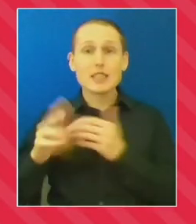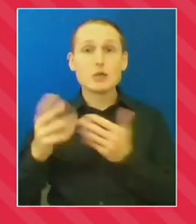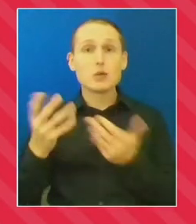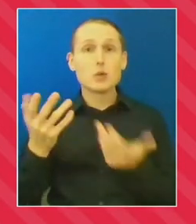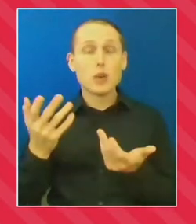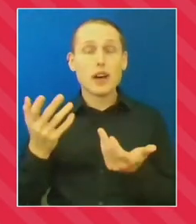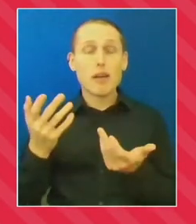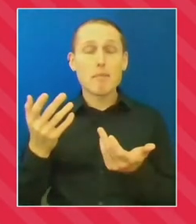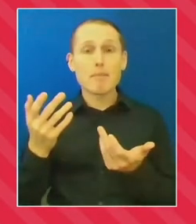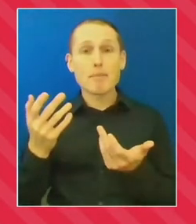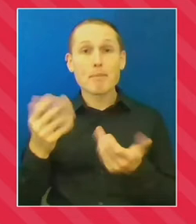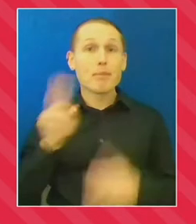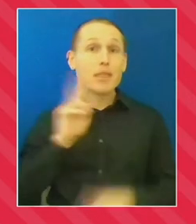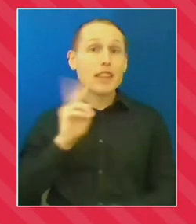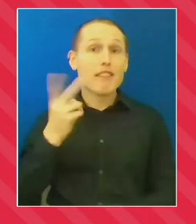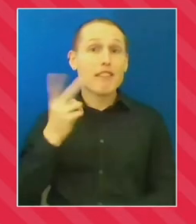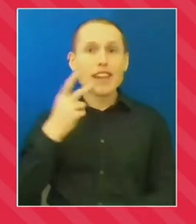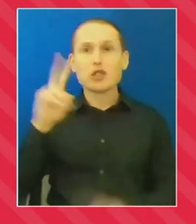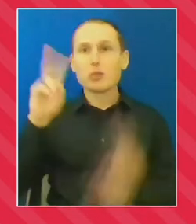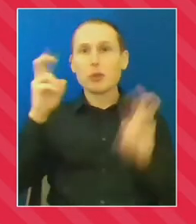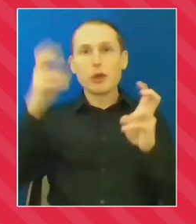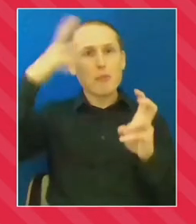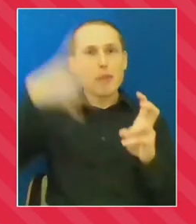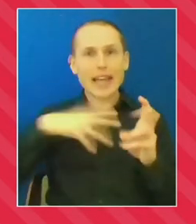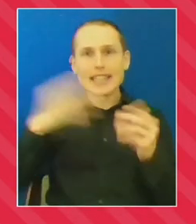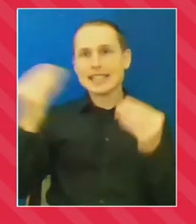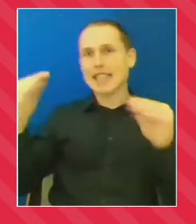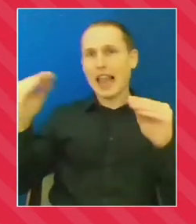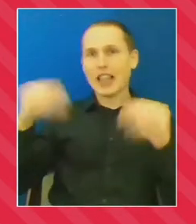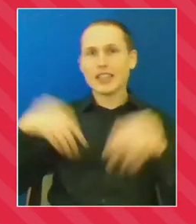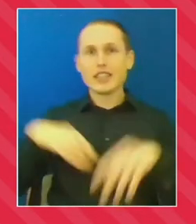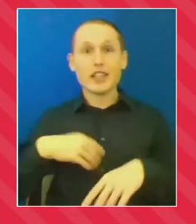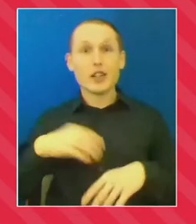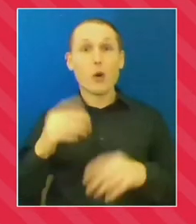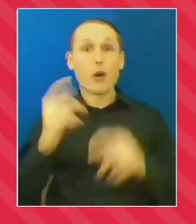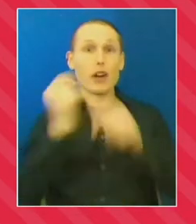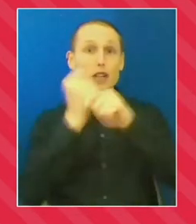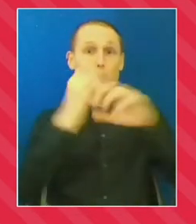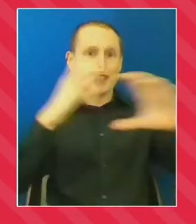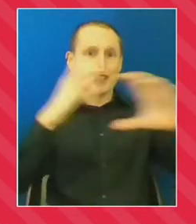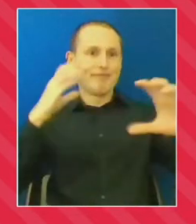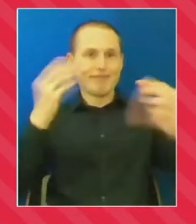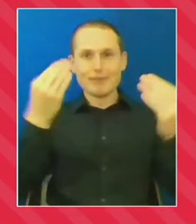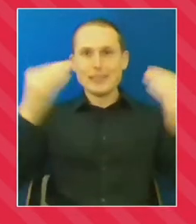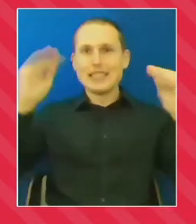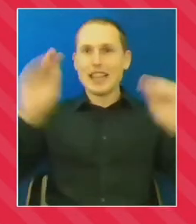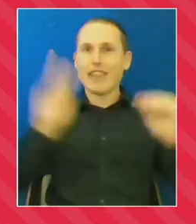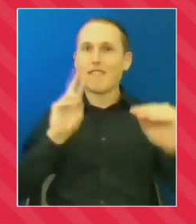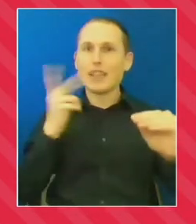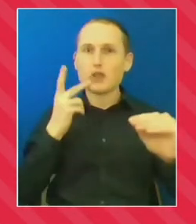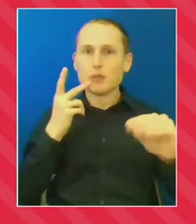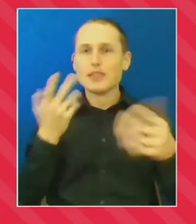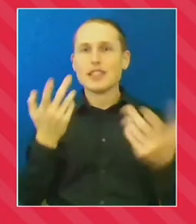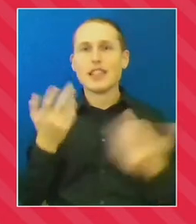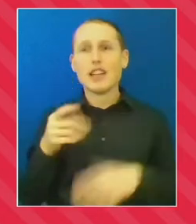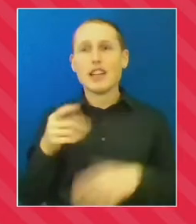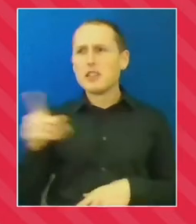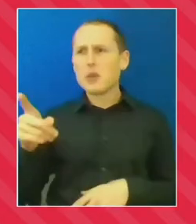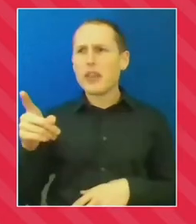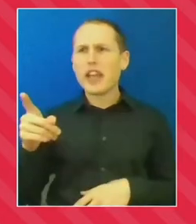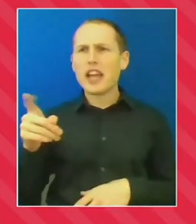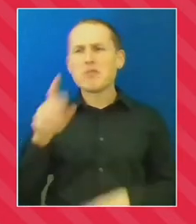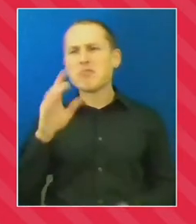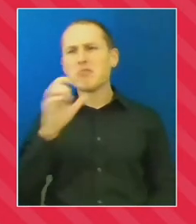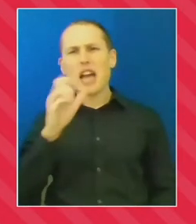the vegetable man, the vegetable truck. So it's not that they weren't interested. It was just that, you know, with